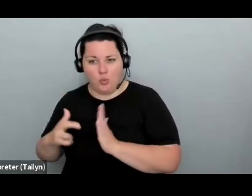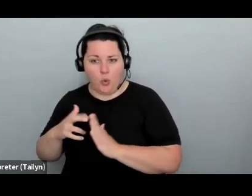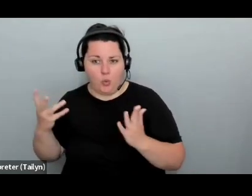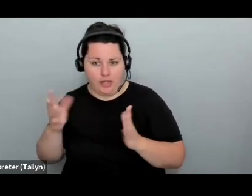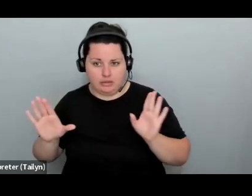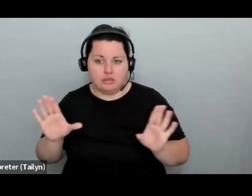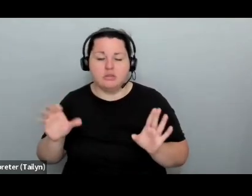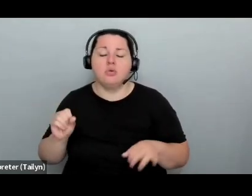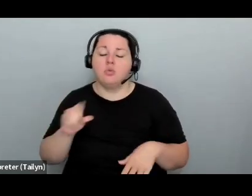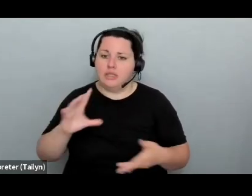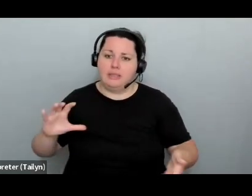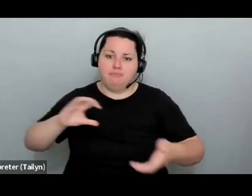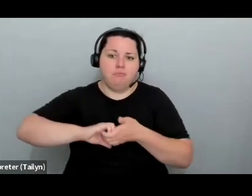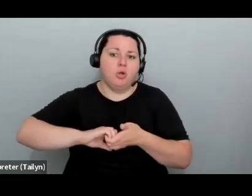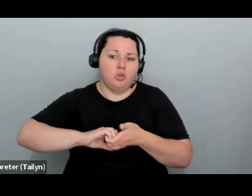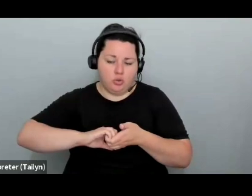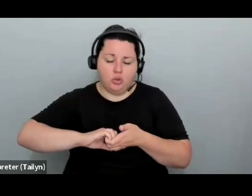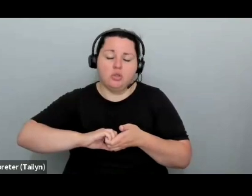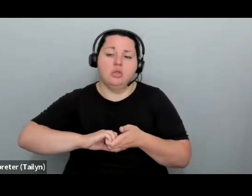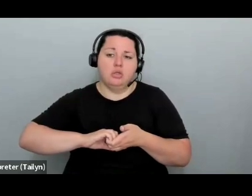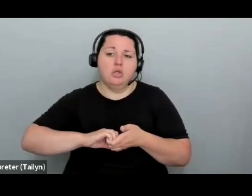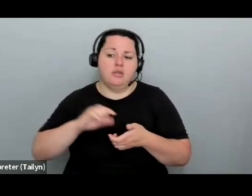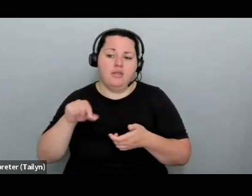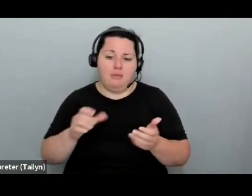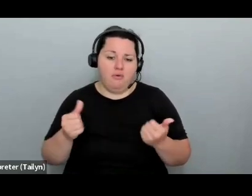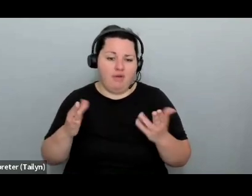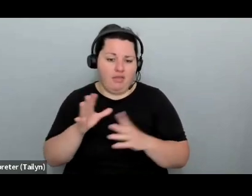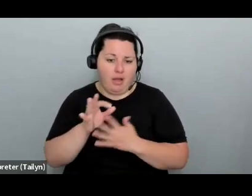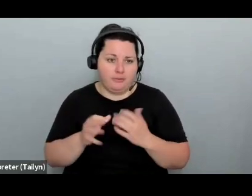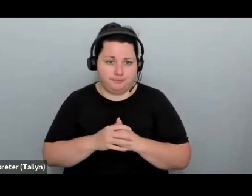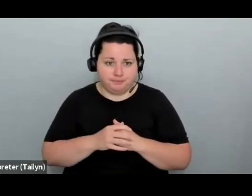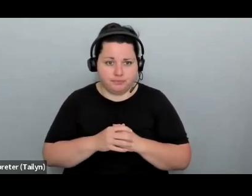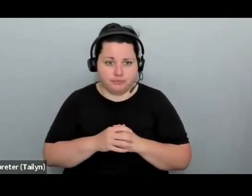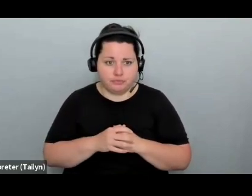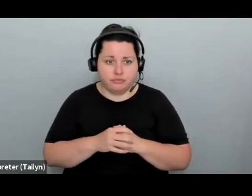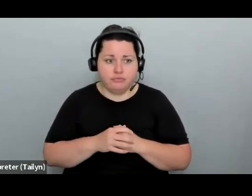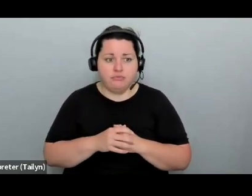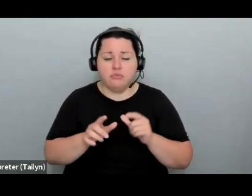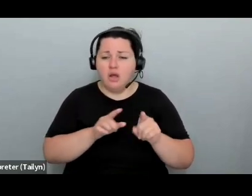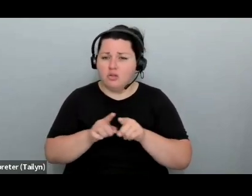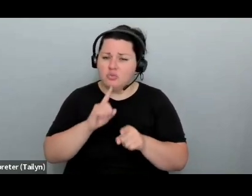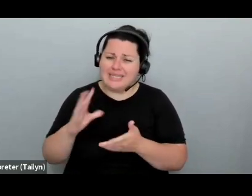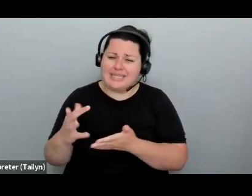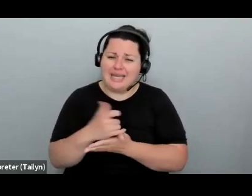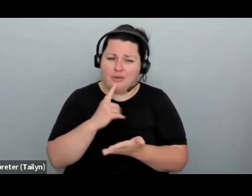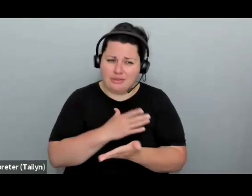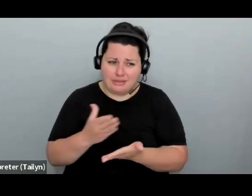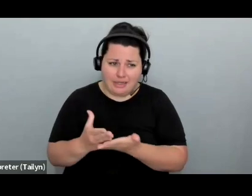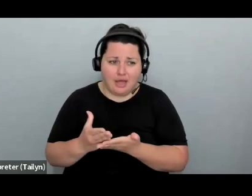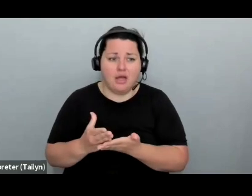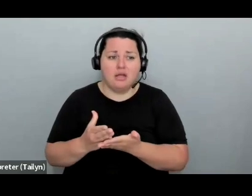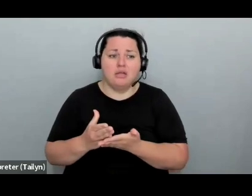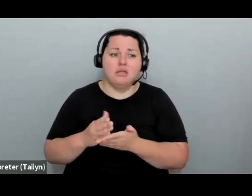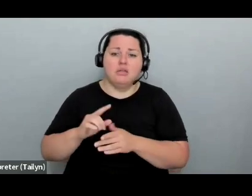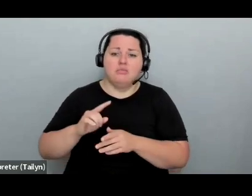partnering with entities that provide that option. And then I think it's also really gathering data and call volume,